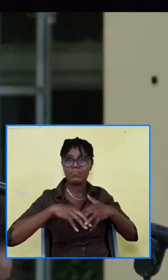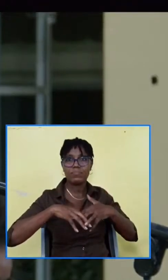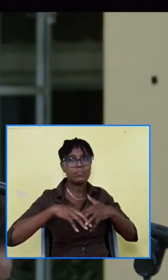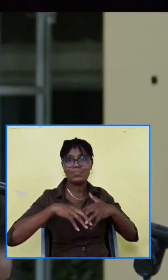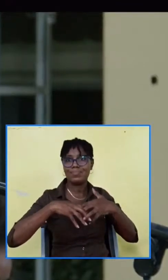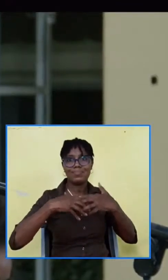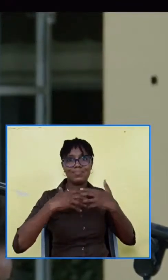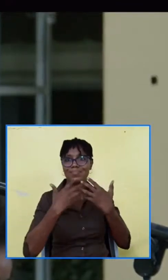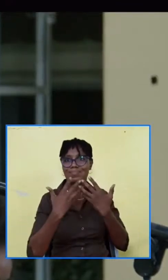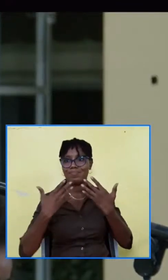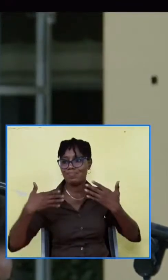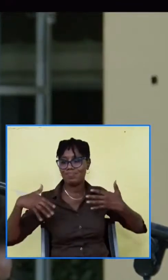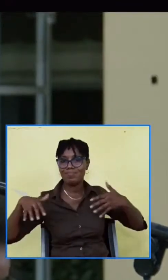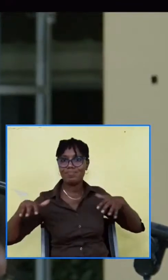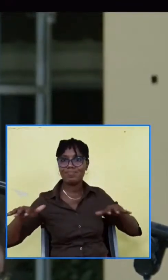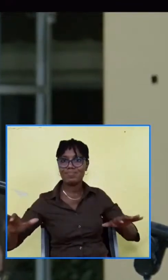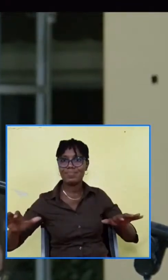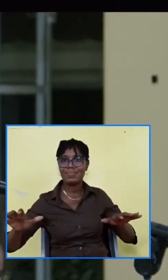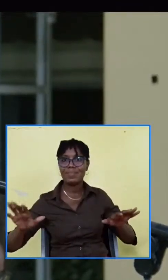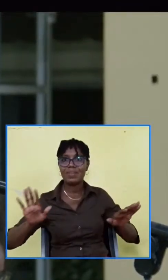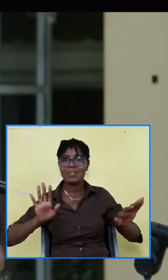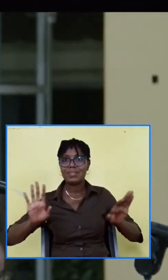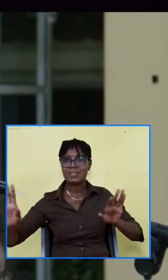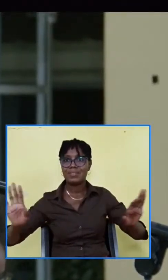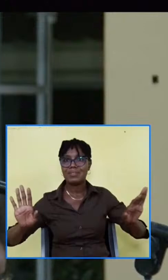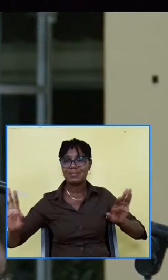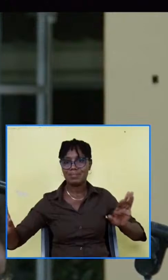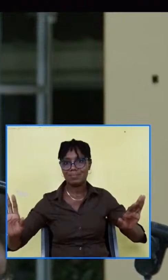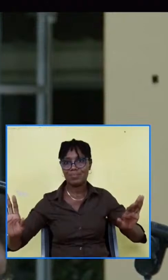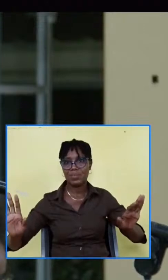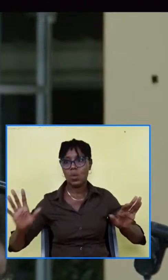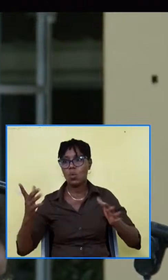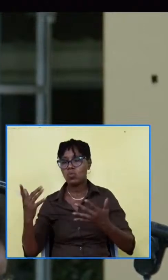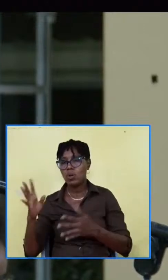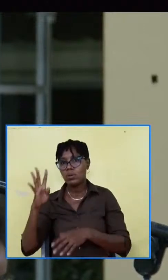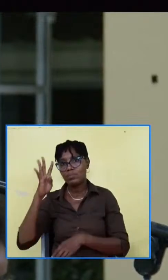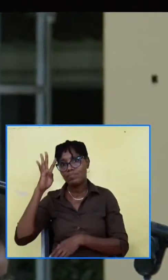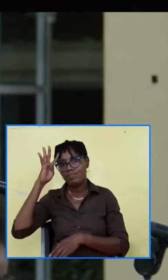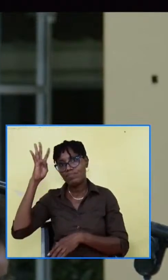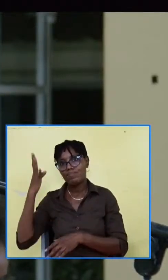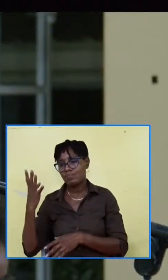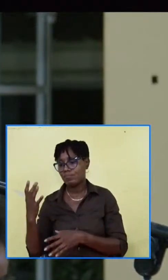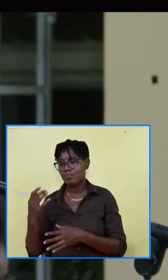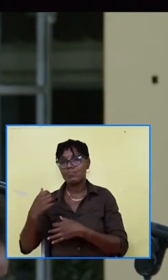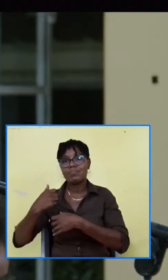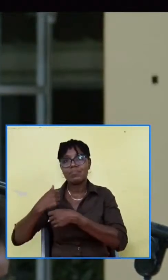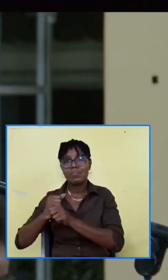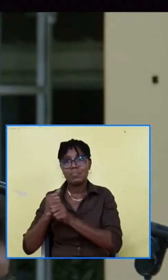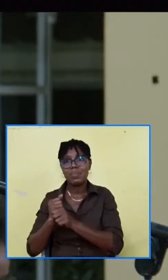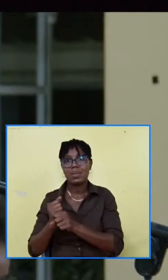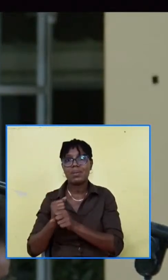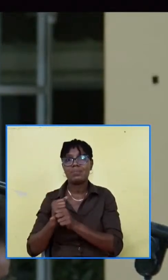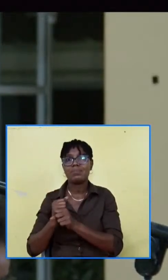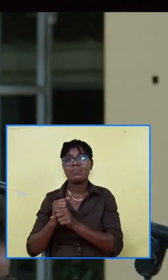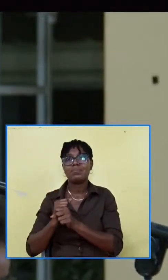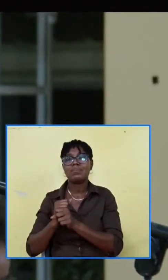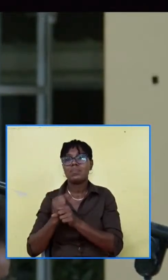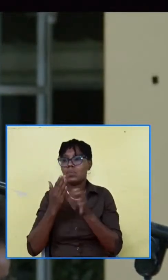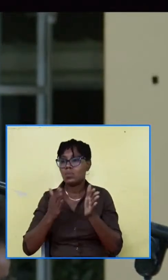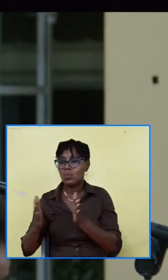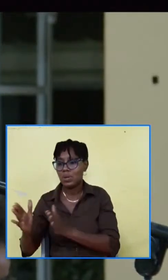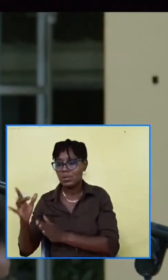self-employed person and develop and design a scheme that meets their peculiarities. The scheme right now,